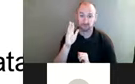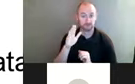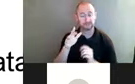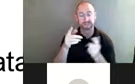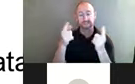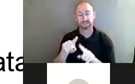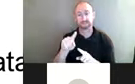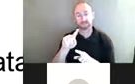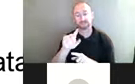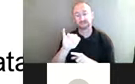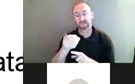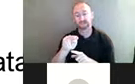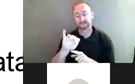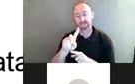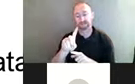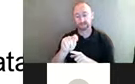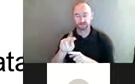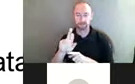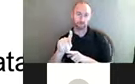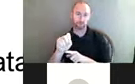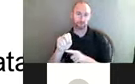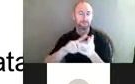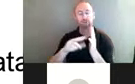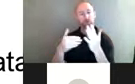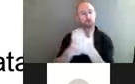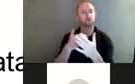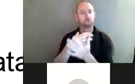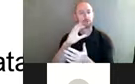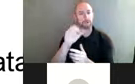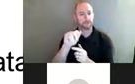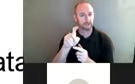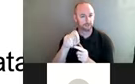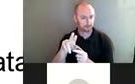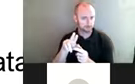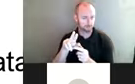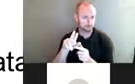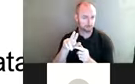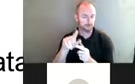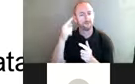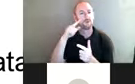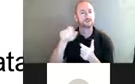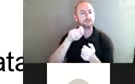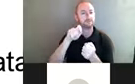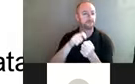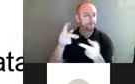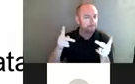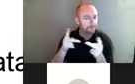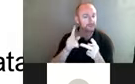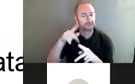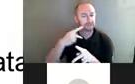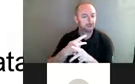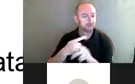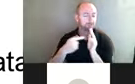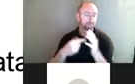rate is, it's basically the number of new cancers of a specific site or type, like